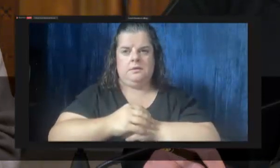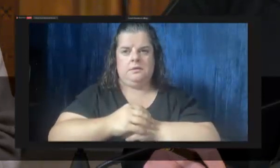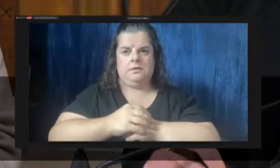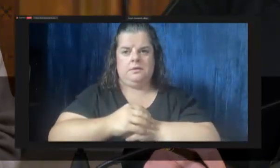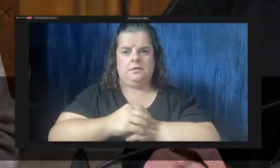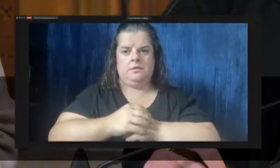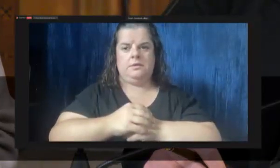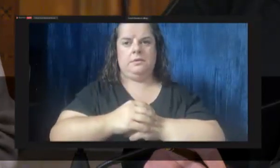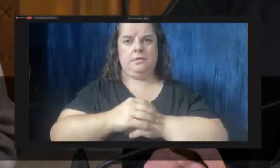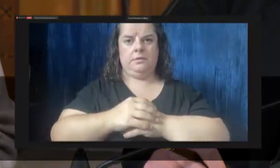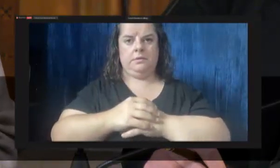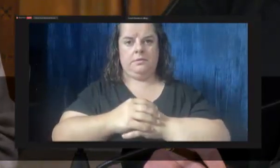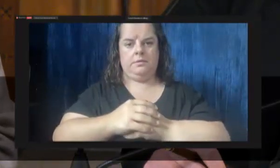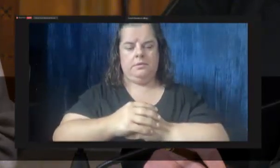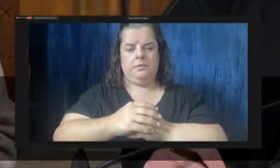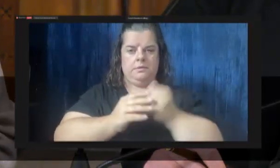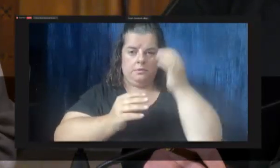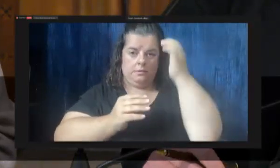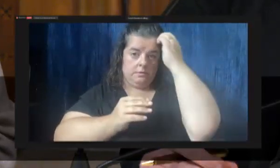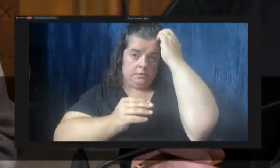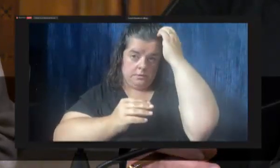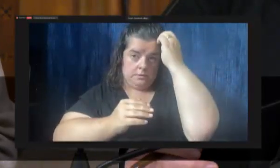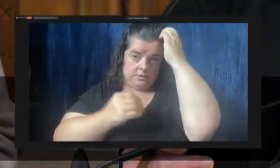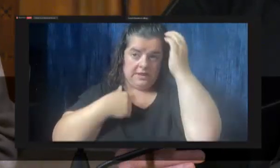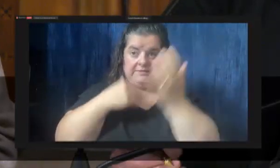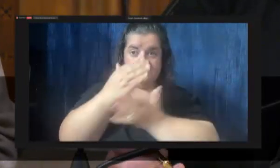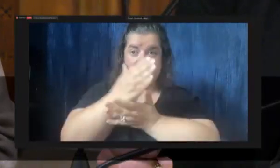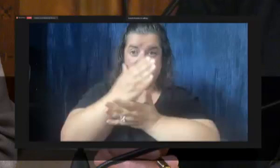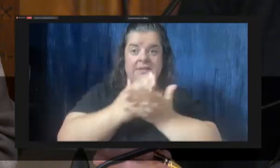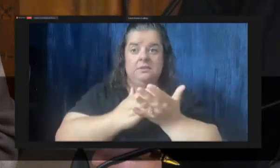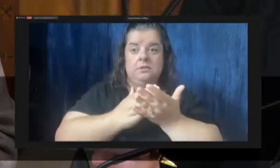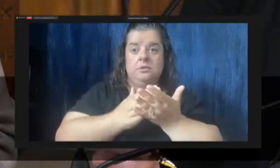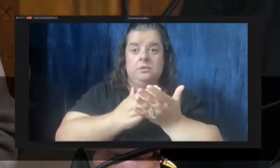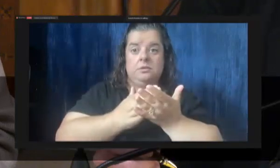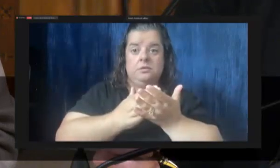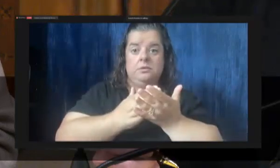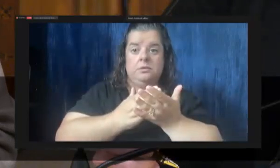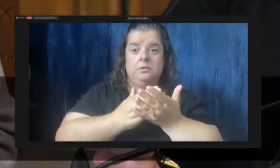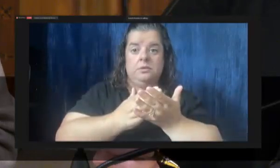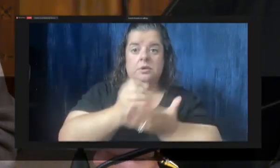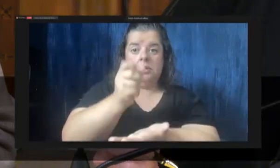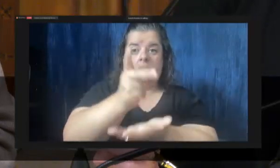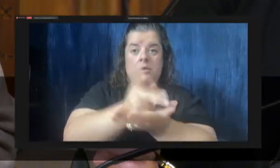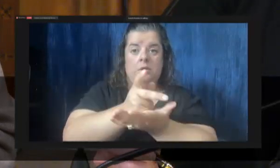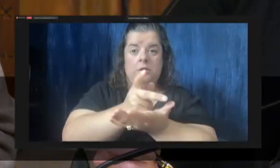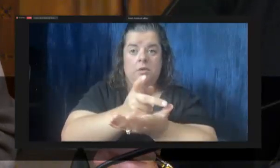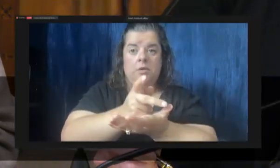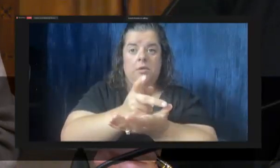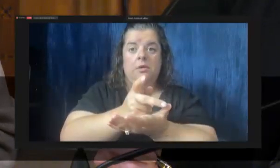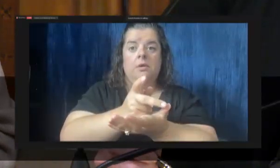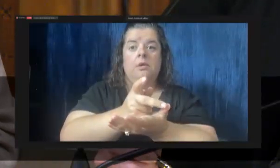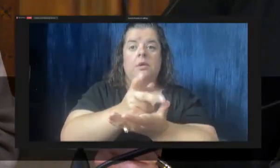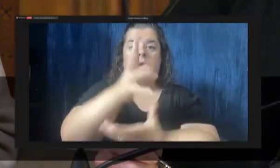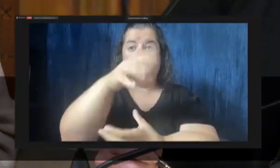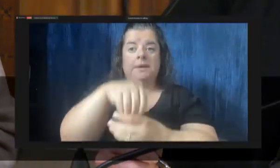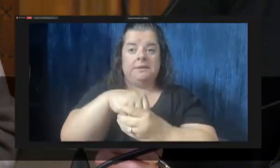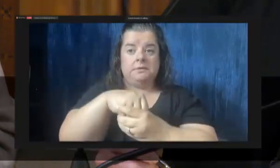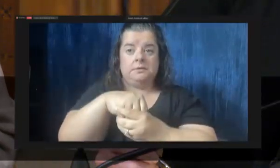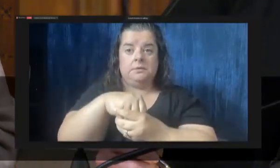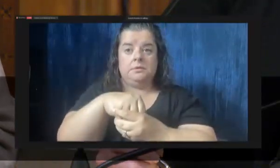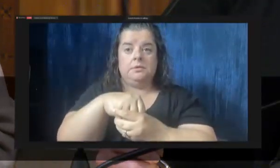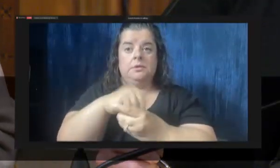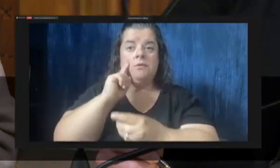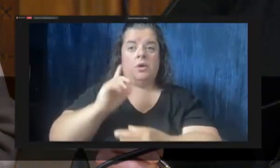And that there's the section of that there's authorized, except authorized participants in this official